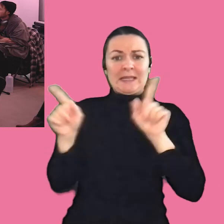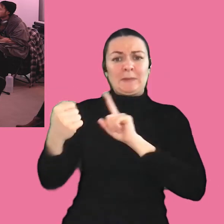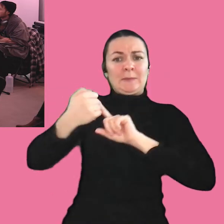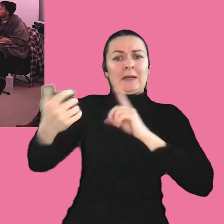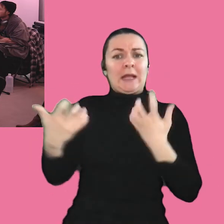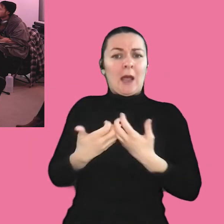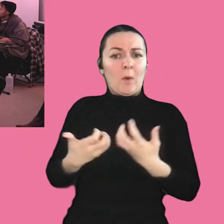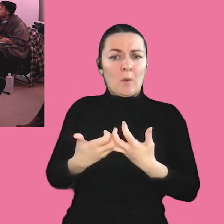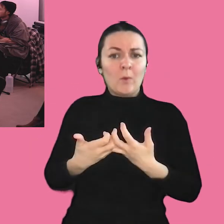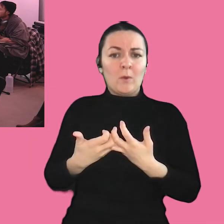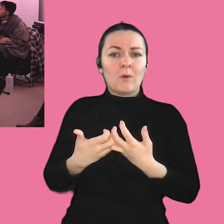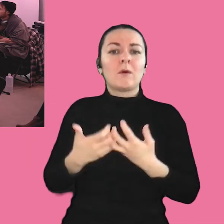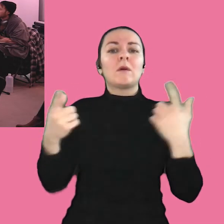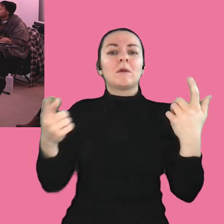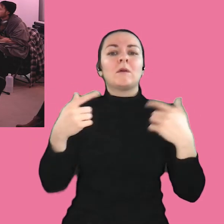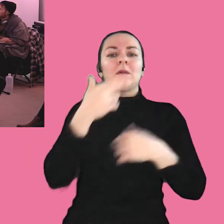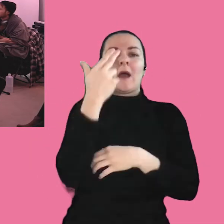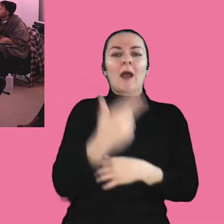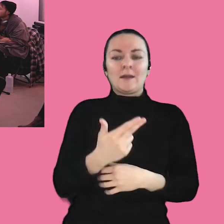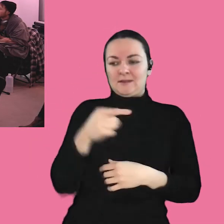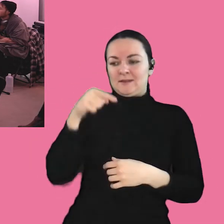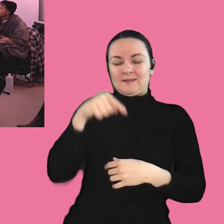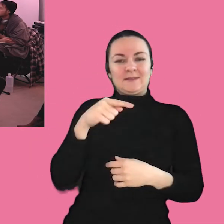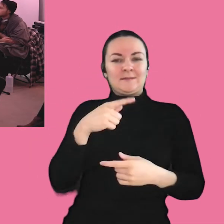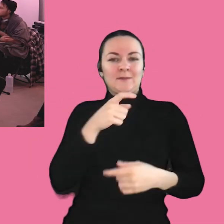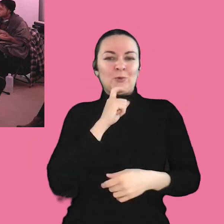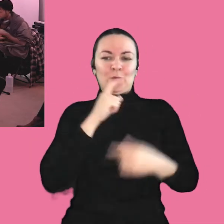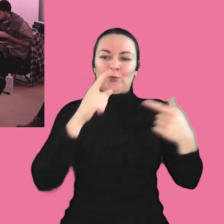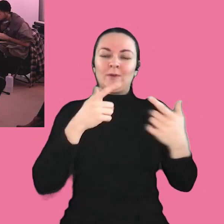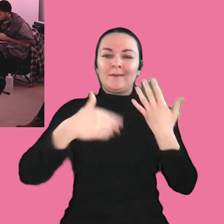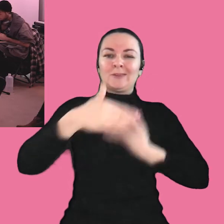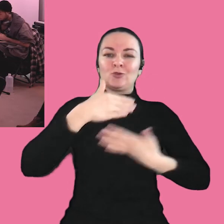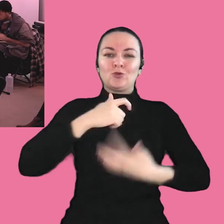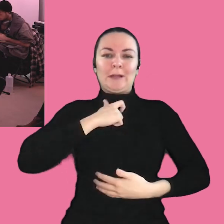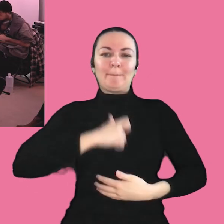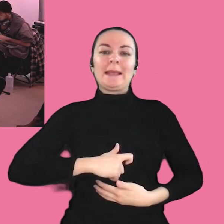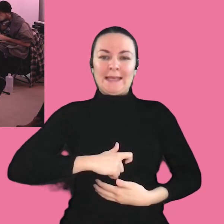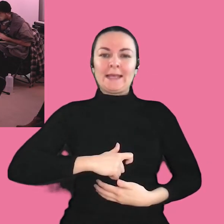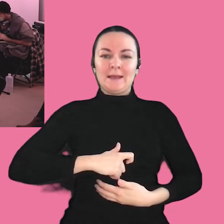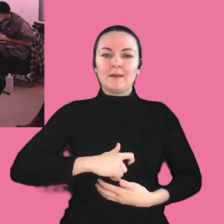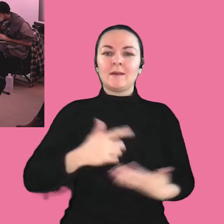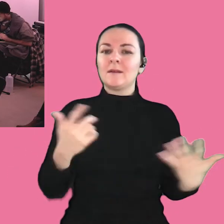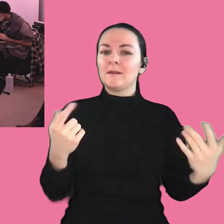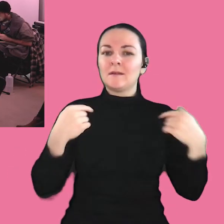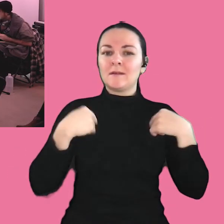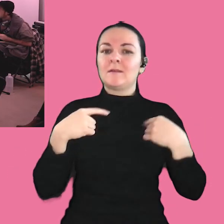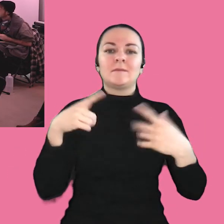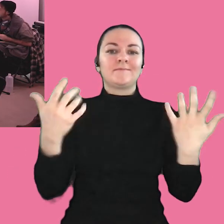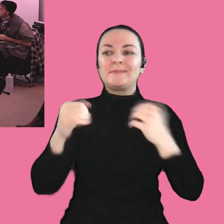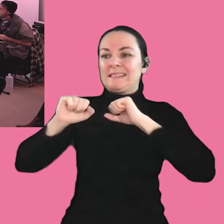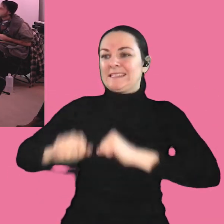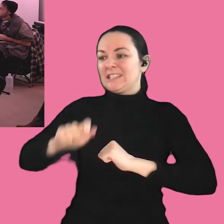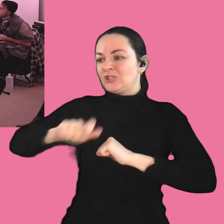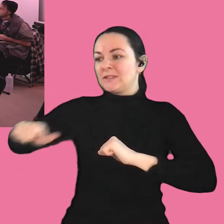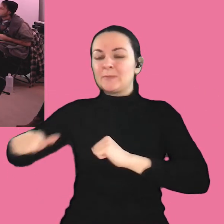sees me scroll on my phone, I'm not tweeting or anything. I've got some notes that I'm just going to be referring to a little bit. When we're talking about what does climate change mean